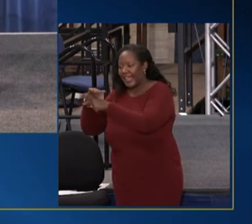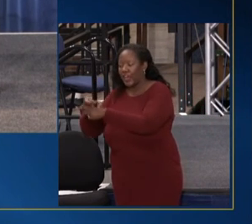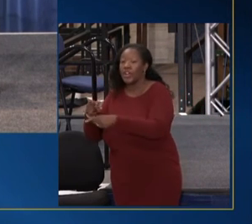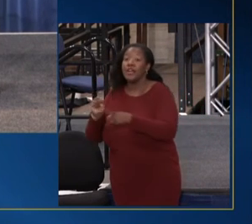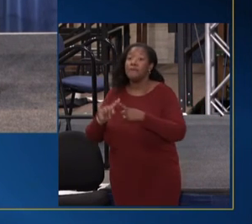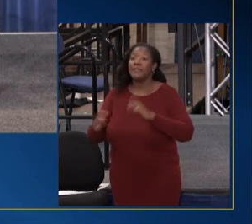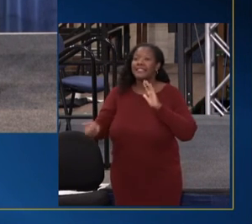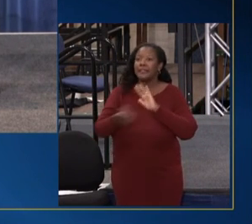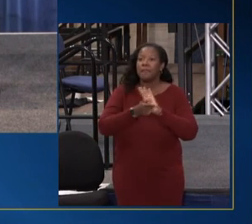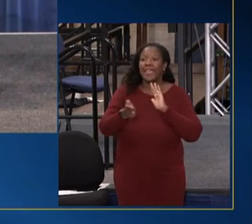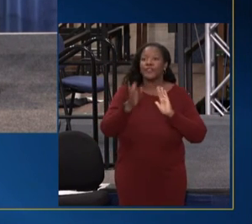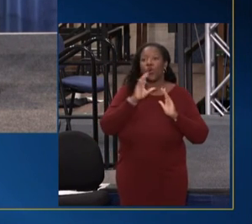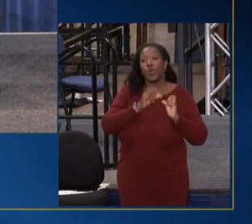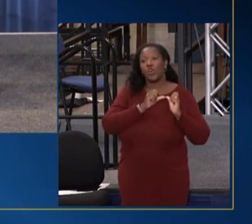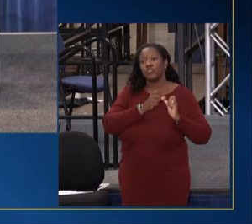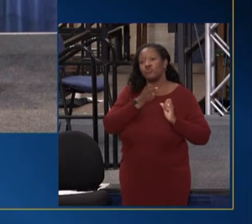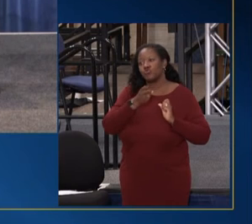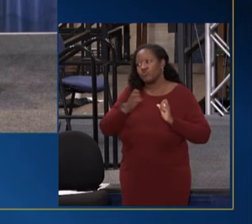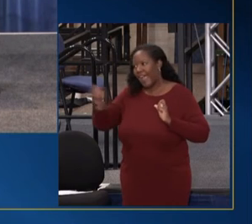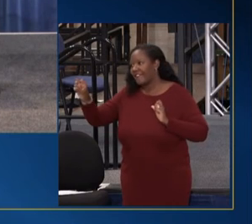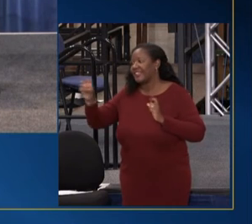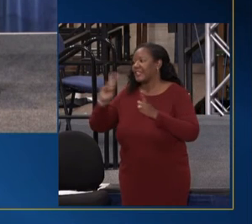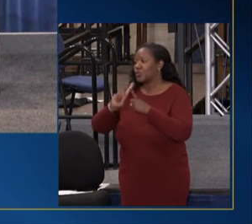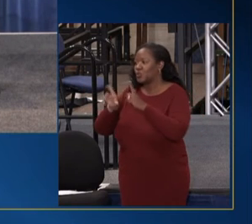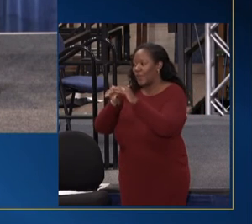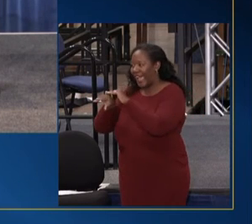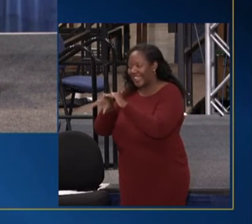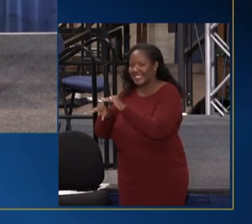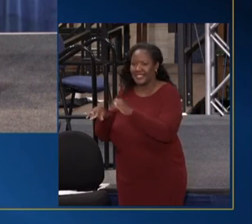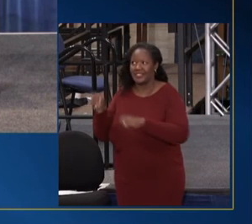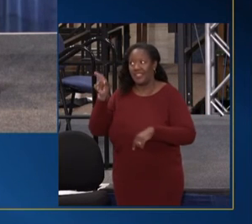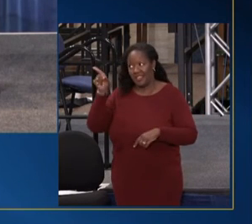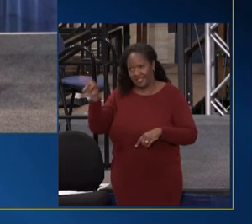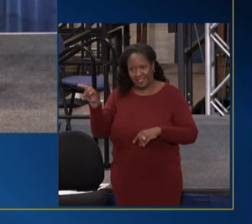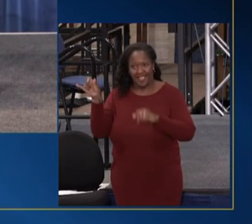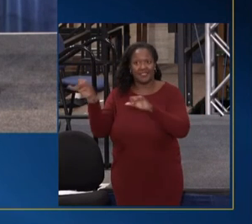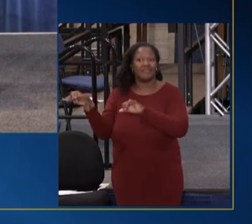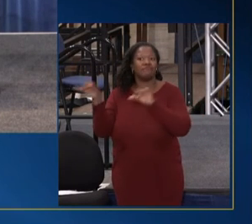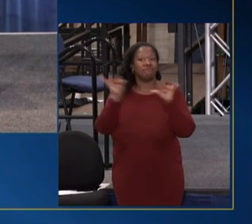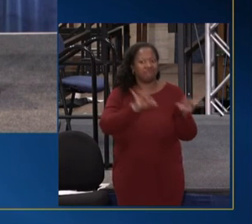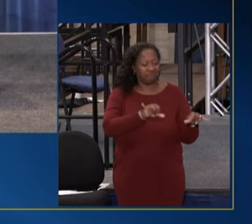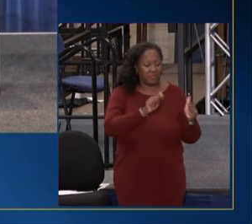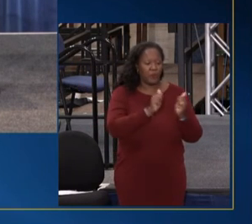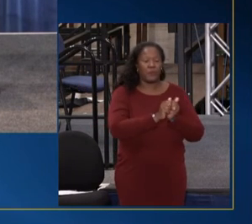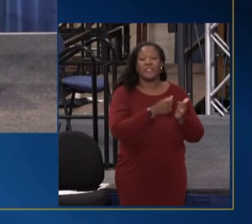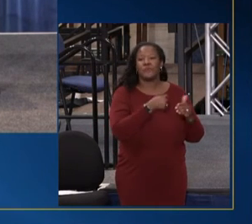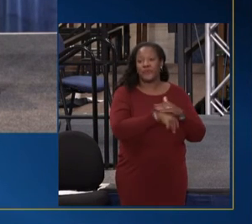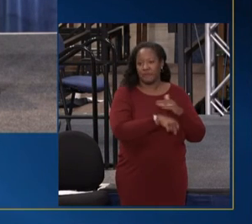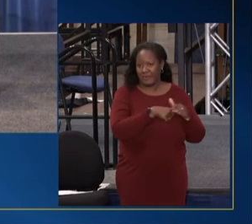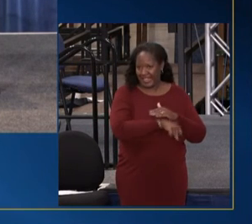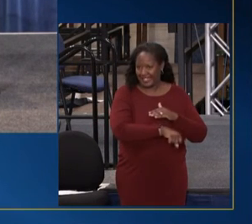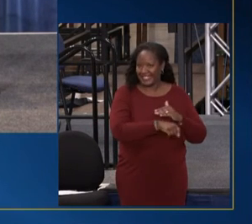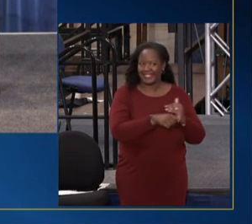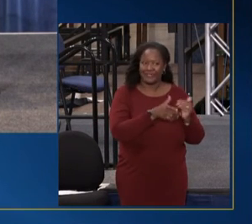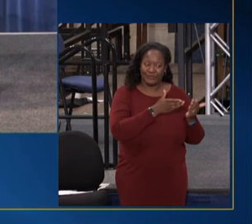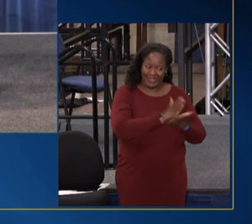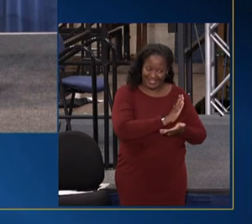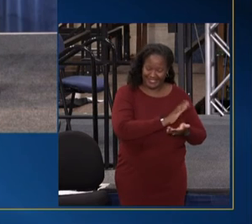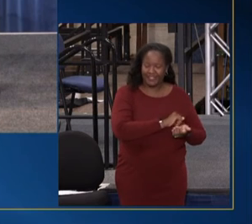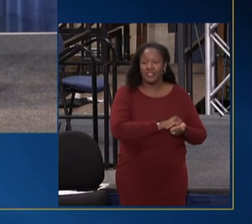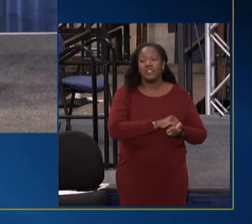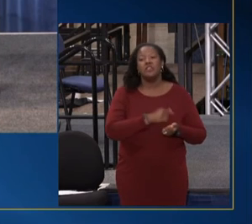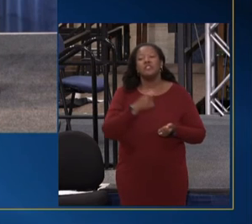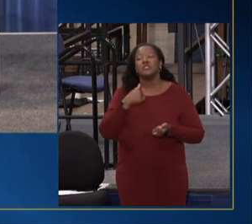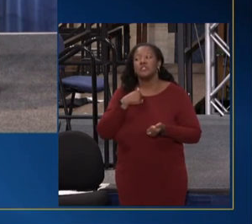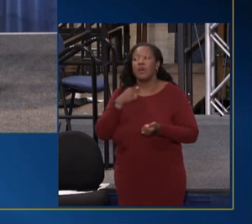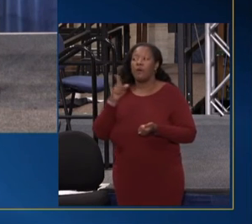get care. And we've seen that follow the same roadmap as what happens in the reproductive context. So we're keeping an eye out for